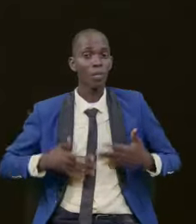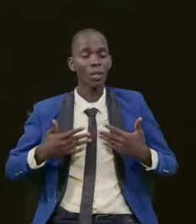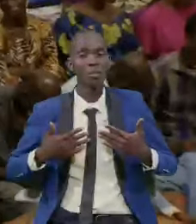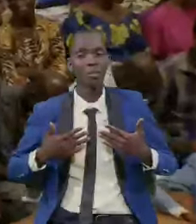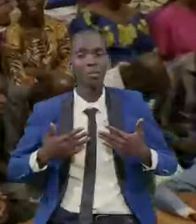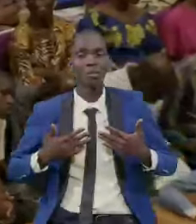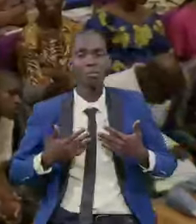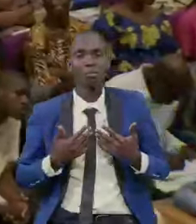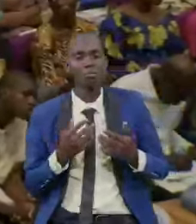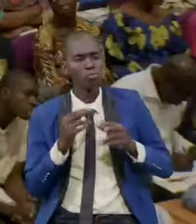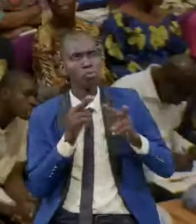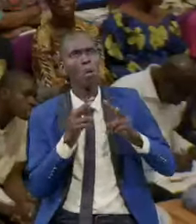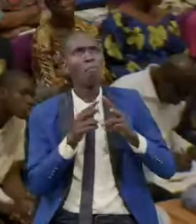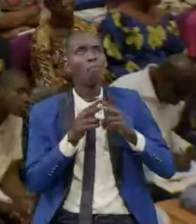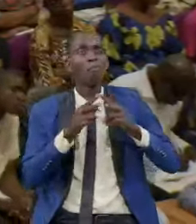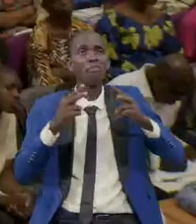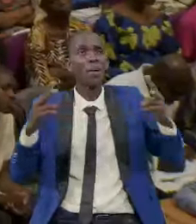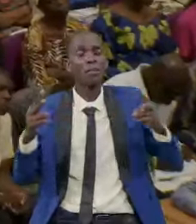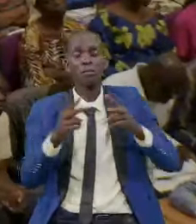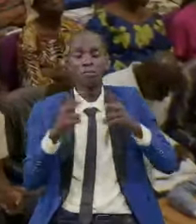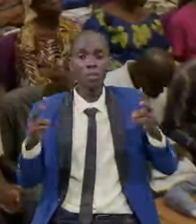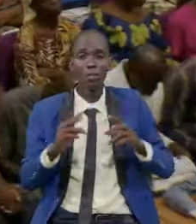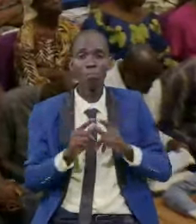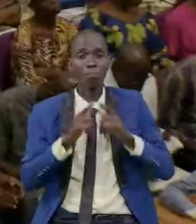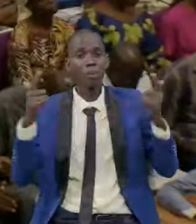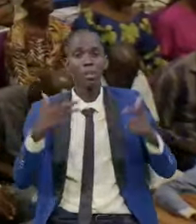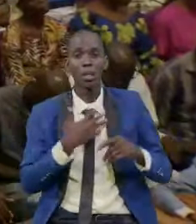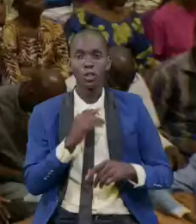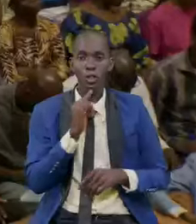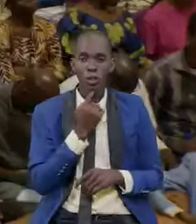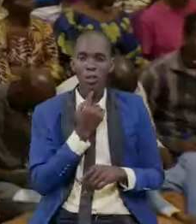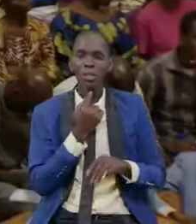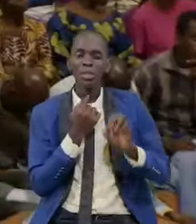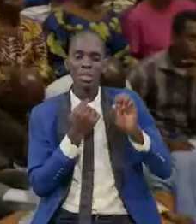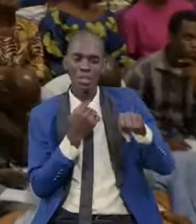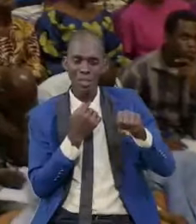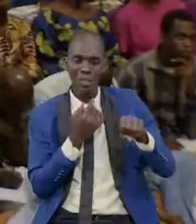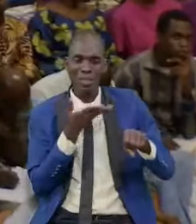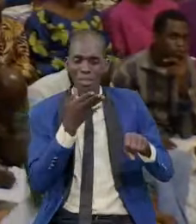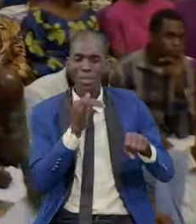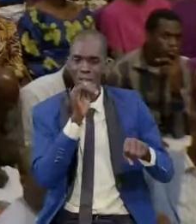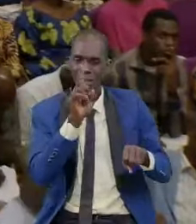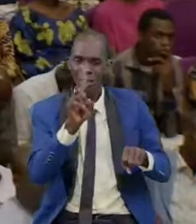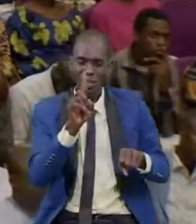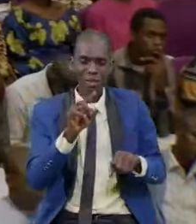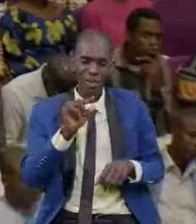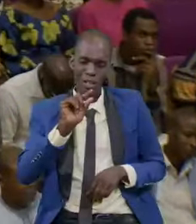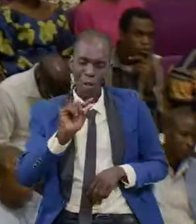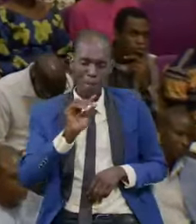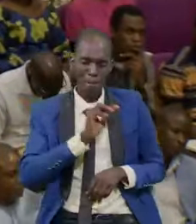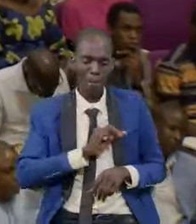very big and no very serious, yet there is that little member that